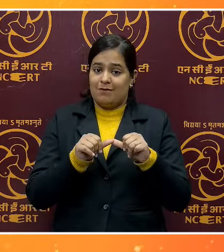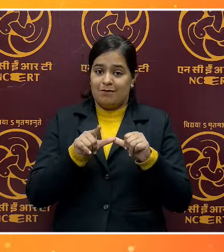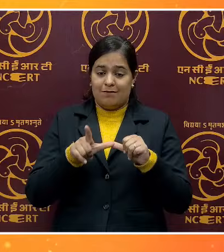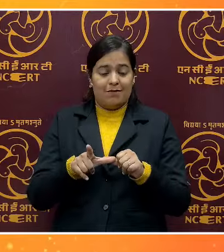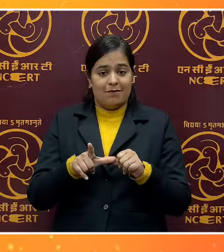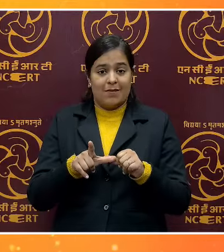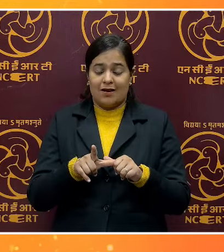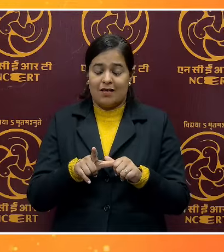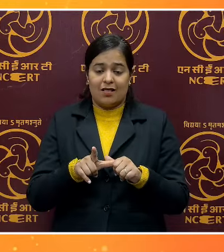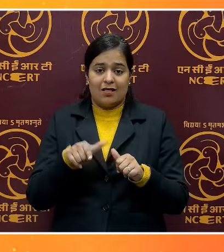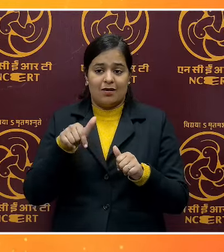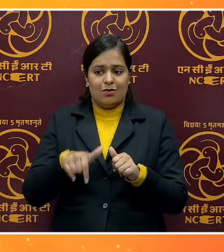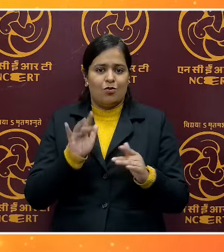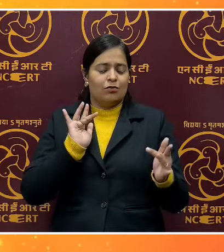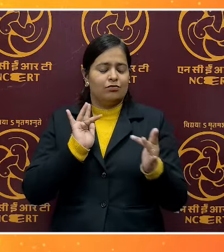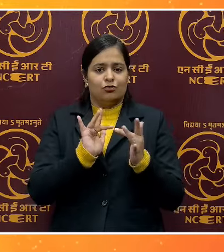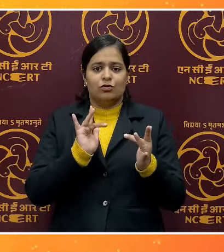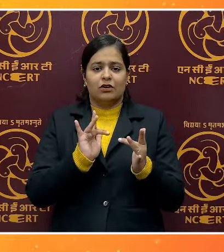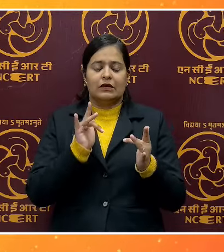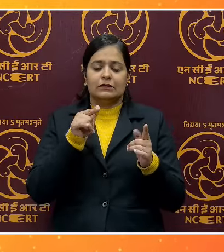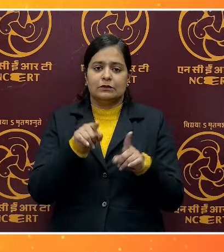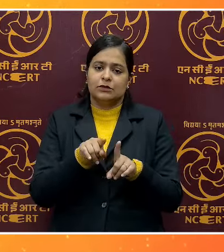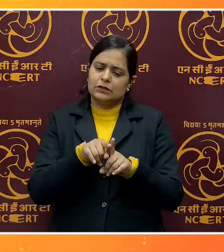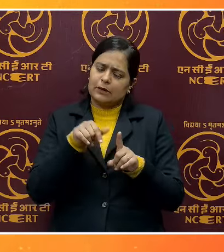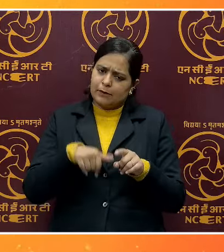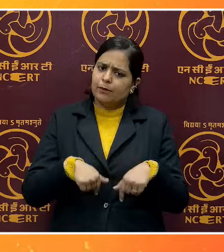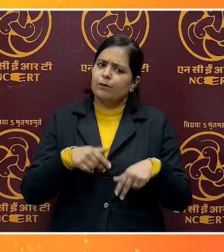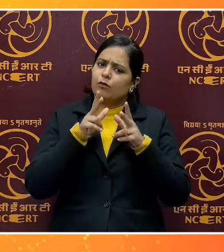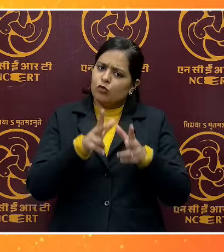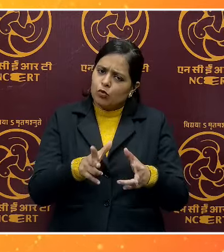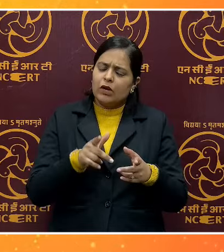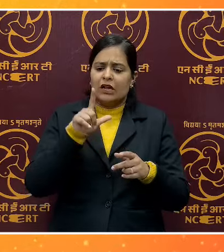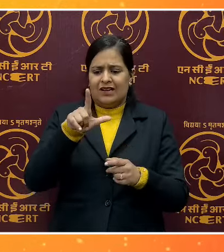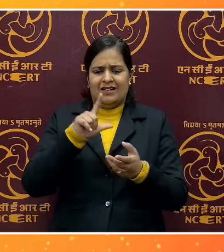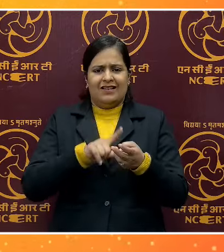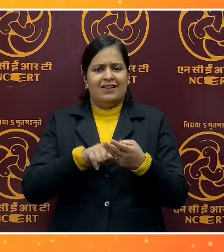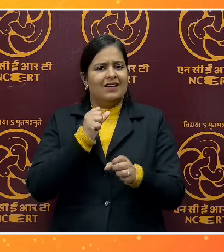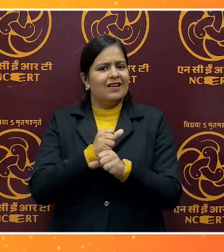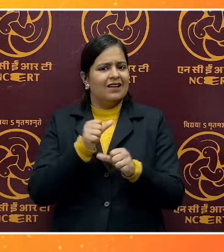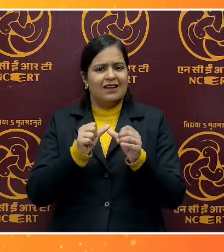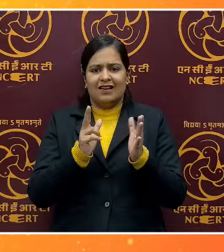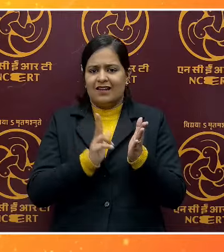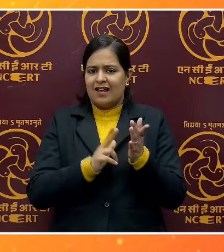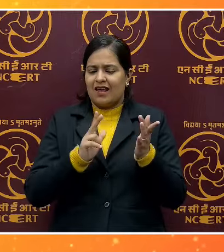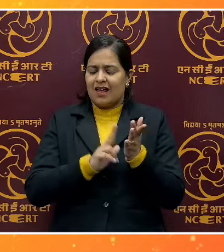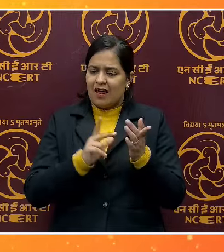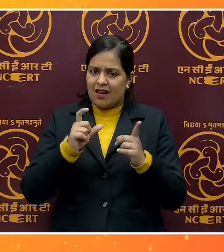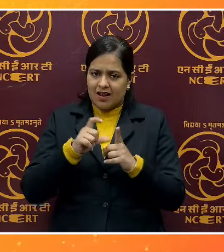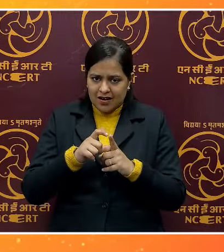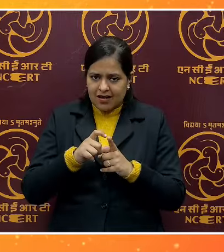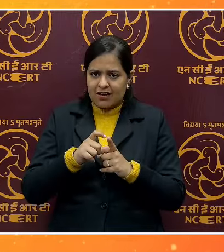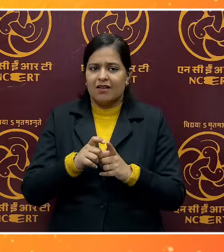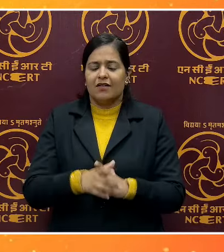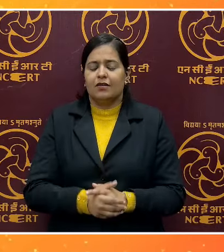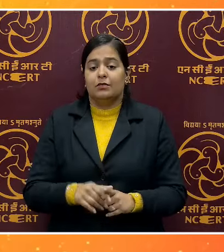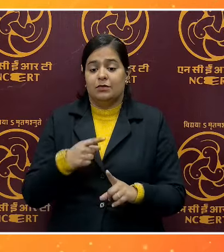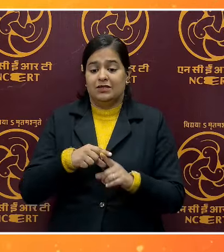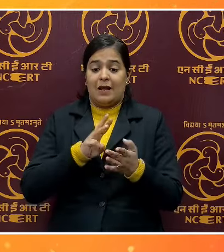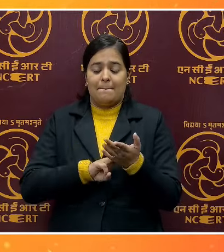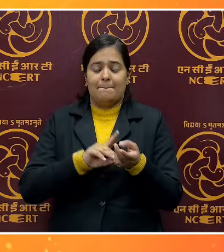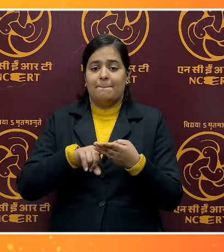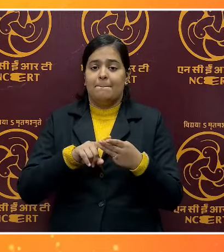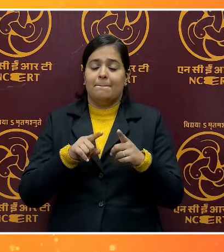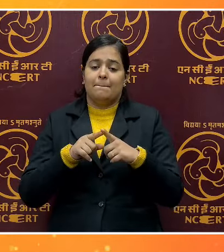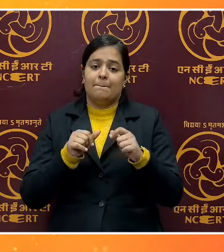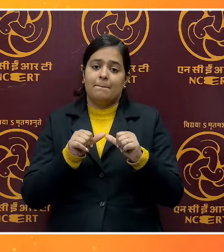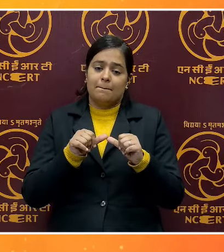or coming in contact with ligand, or we can say that when ligand is approaching to the metal, metal will provide